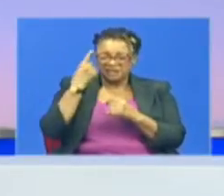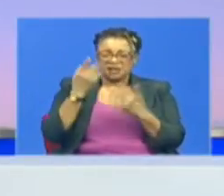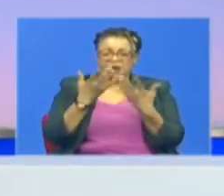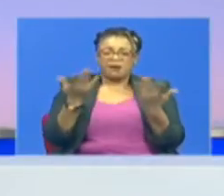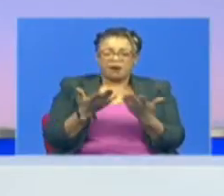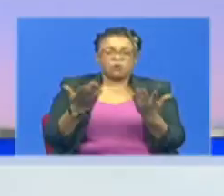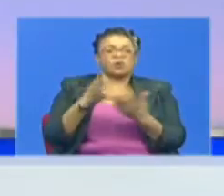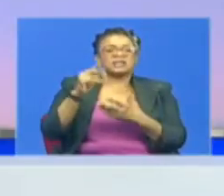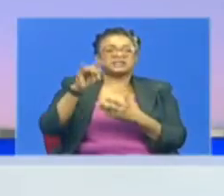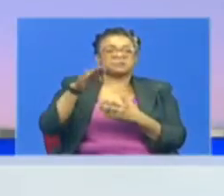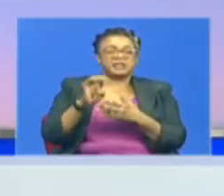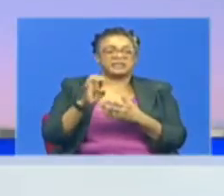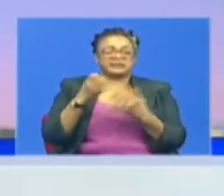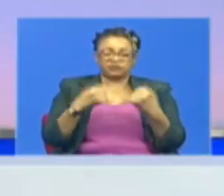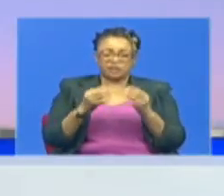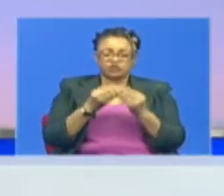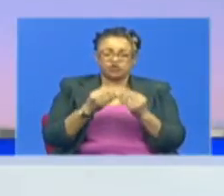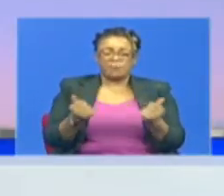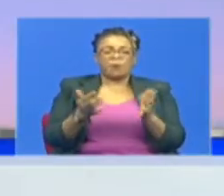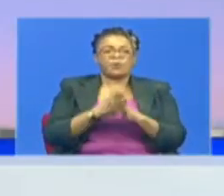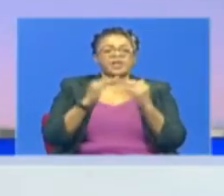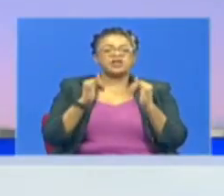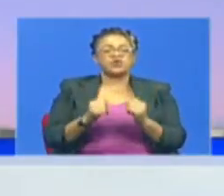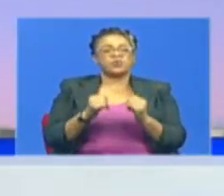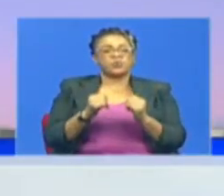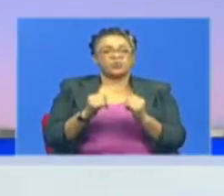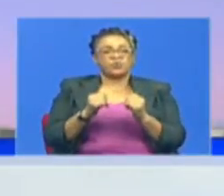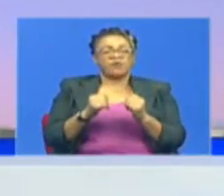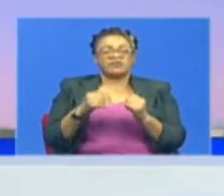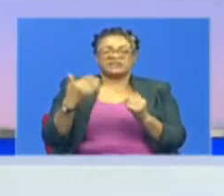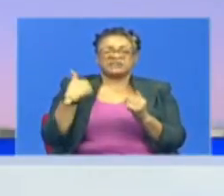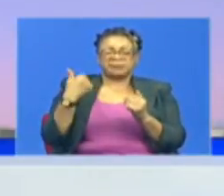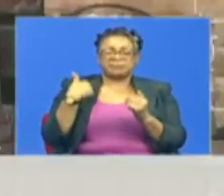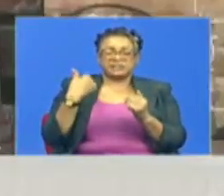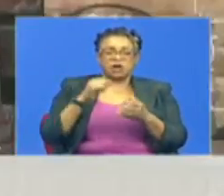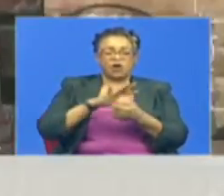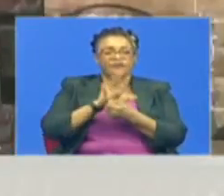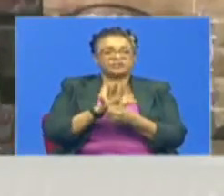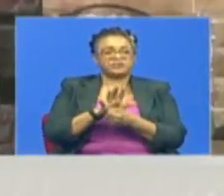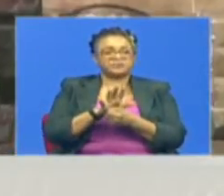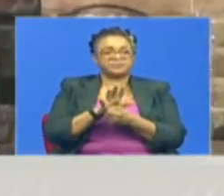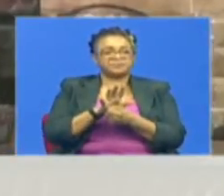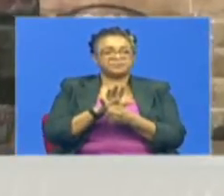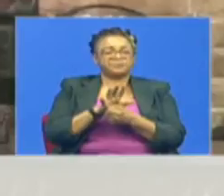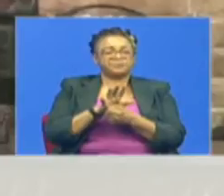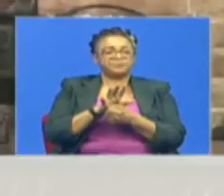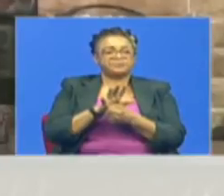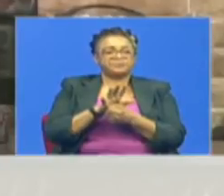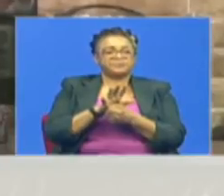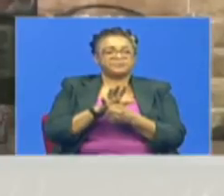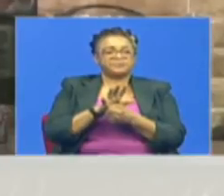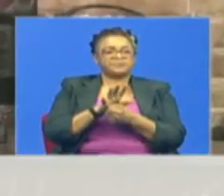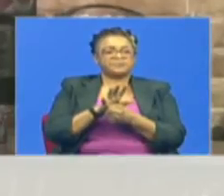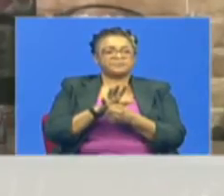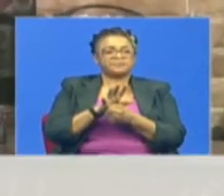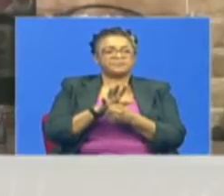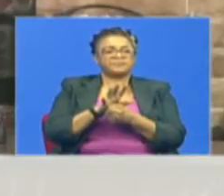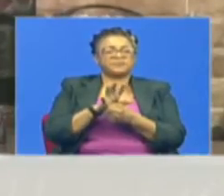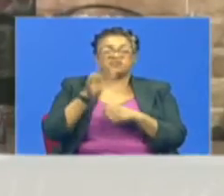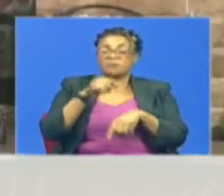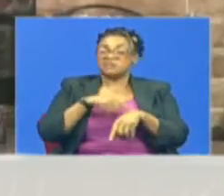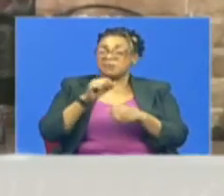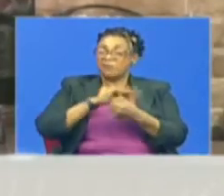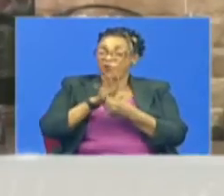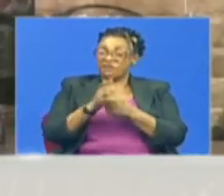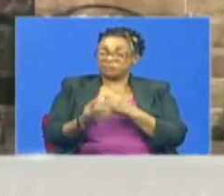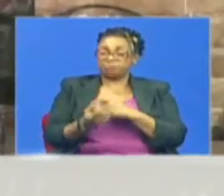is coping up with the new norm of disrupted supply chains. The outbreak of COVID-19